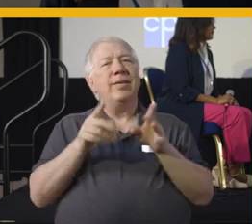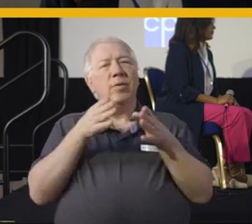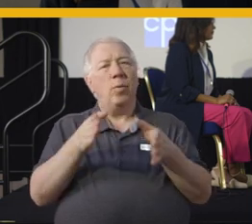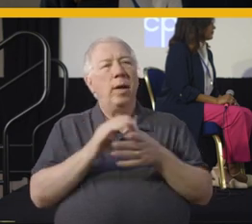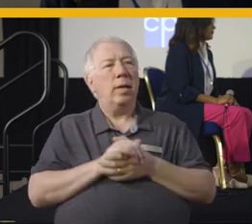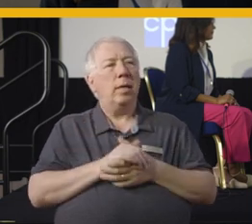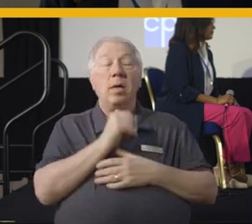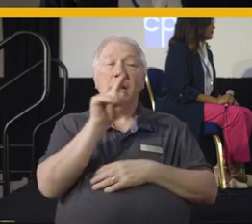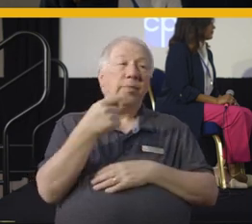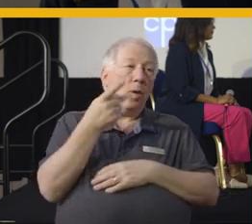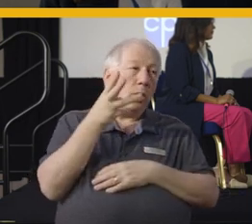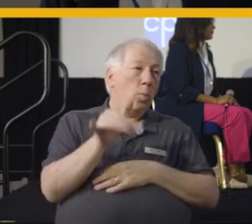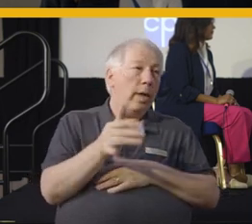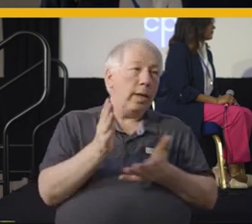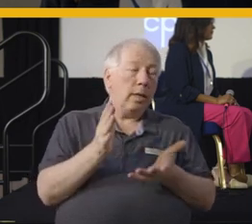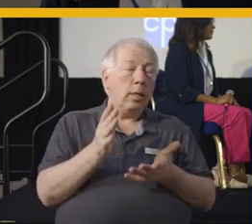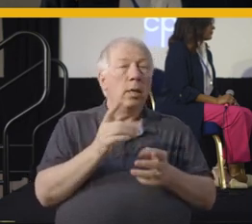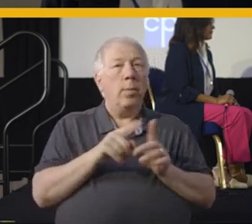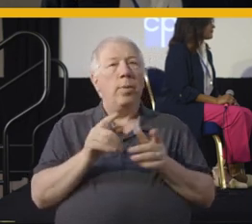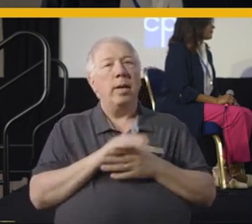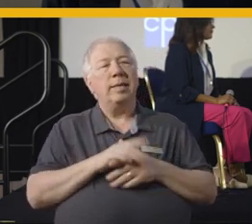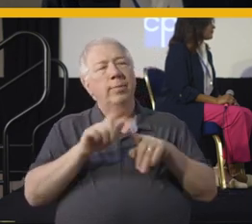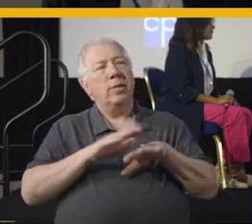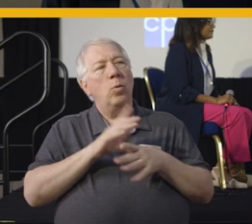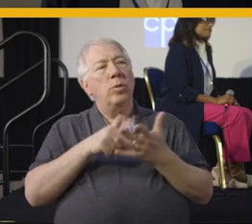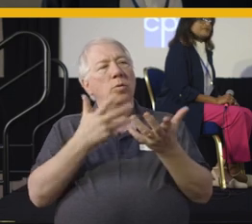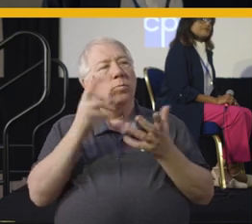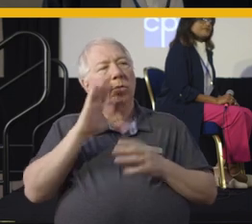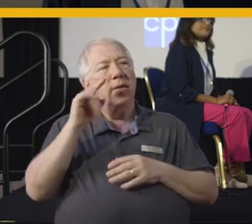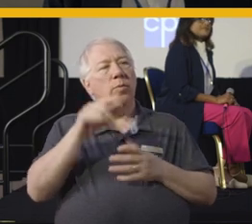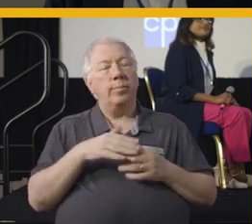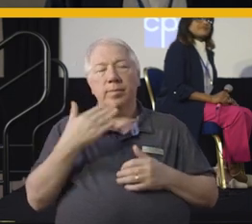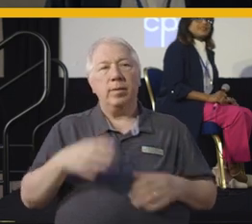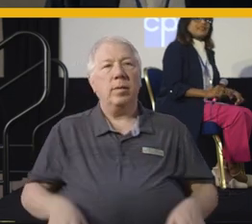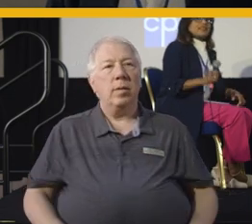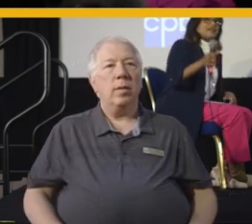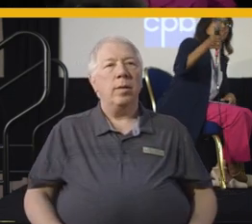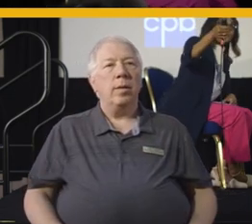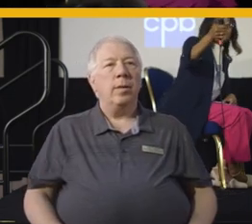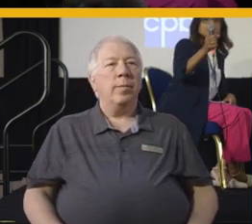way. That's not the only way, but it depends on what you're looking for.